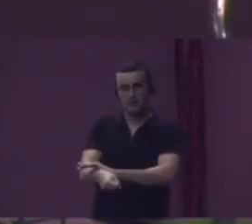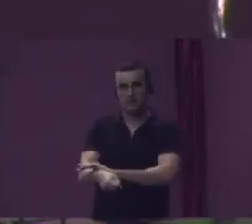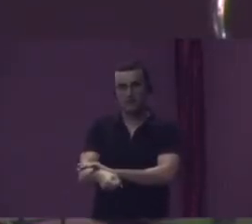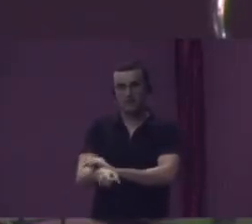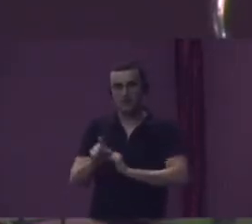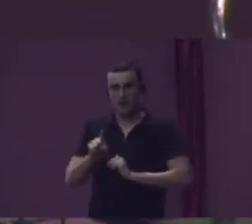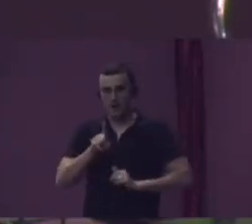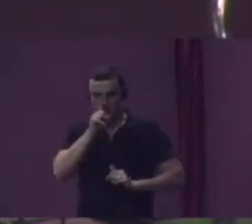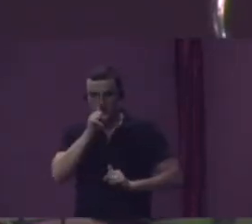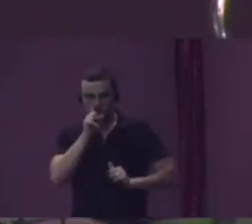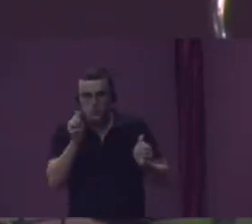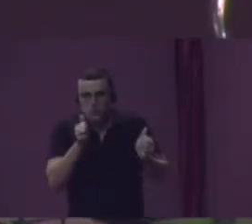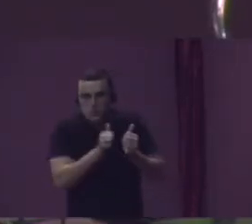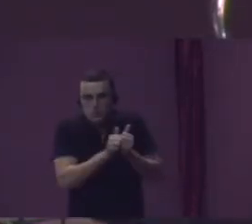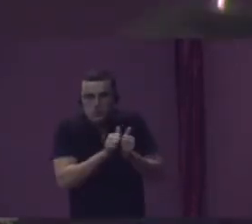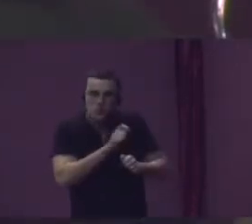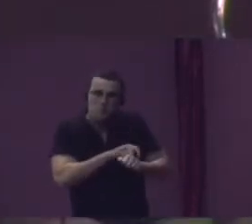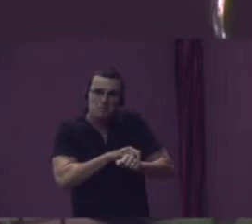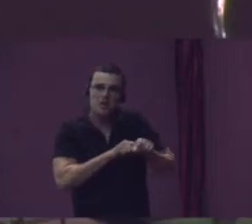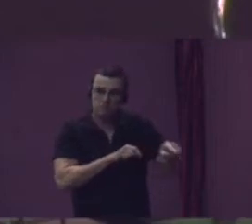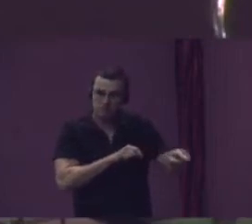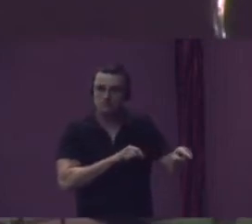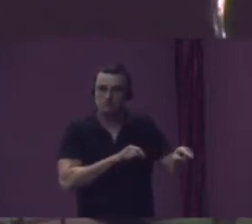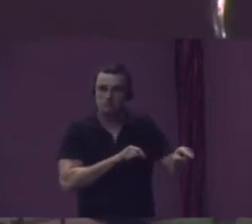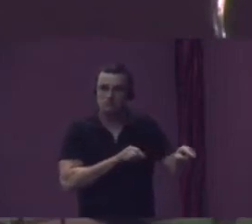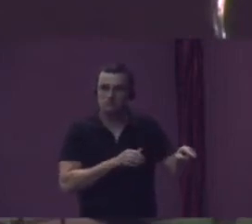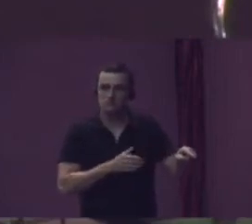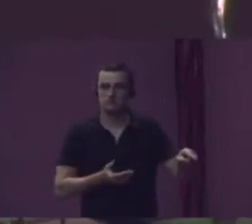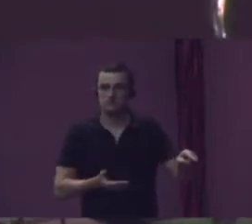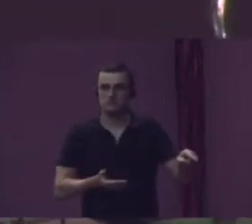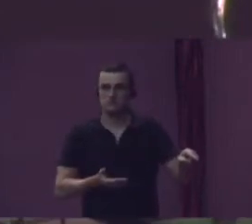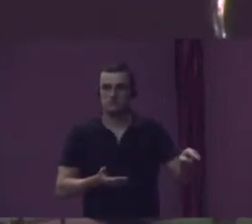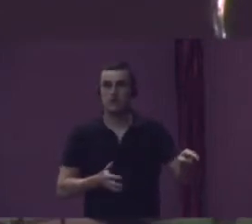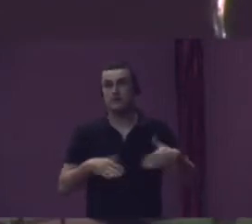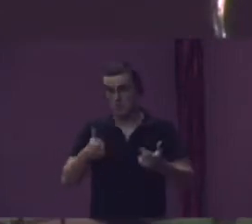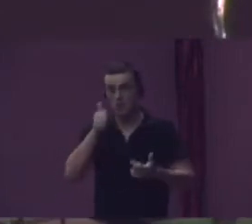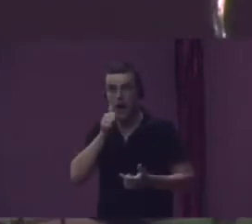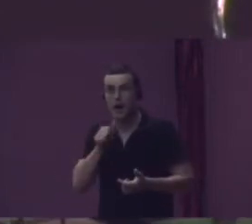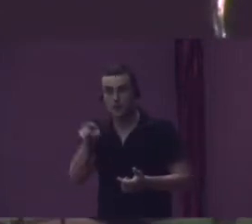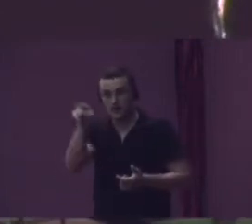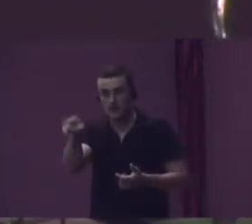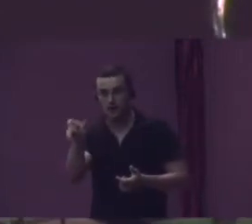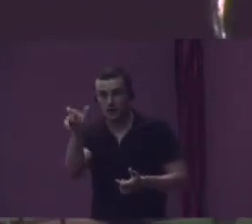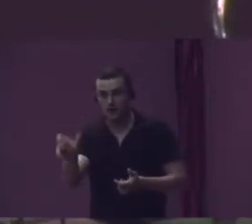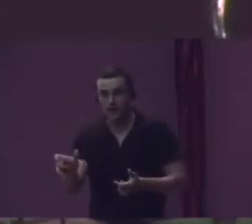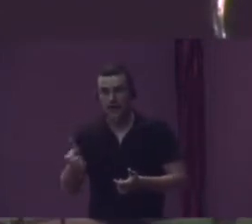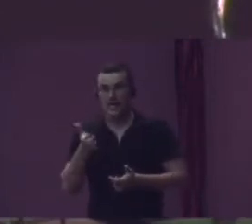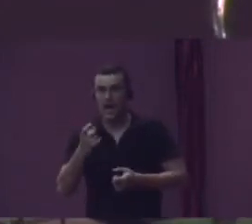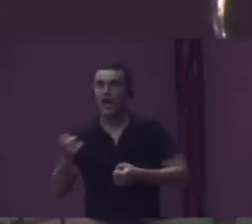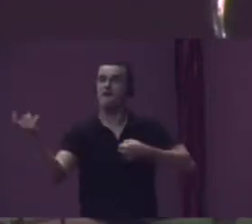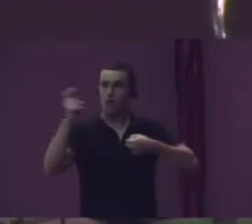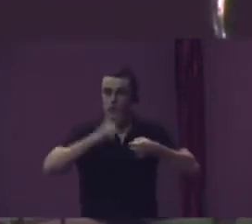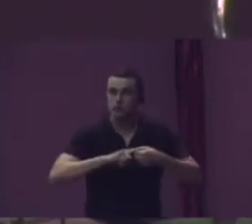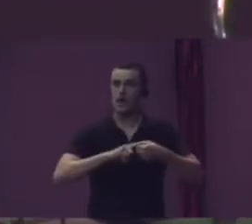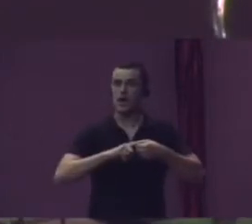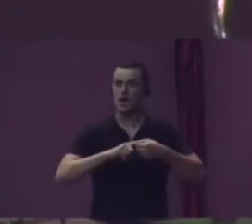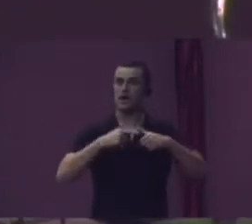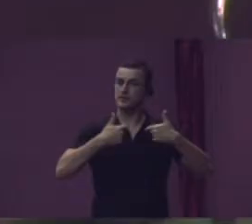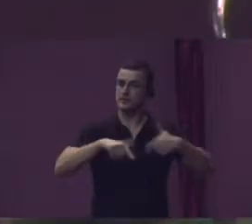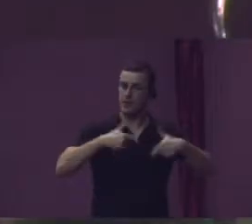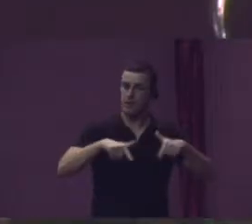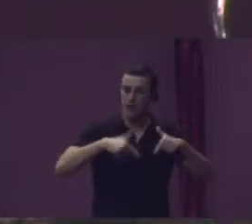this industrialized world, but they didn't. This ability to appear to reduce uncertainty forms part of